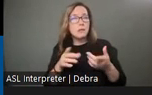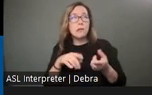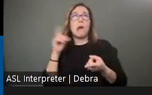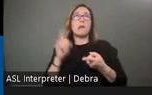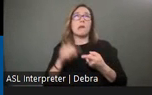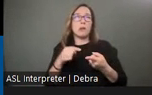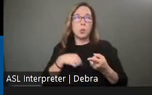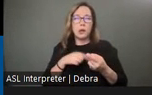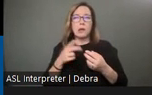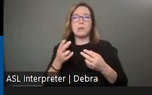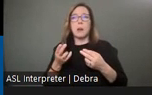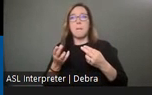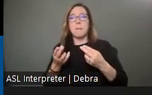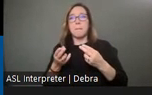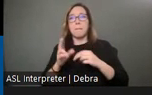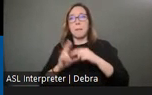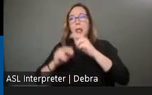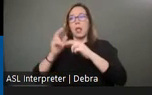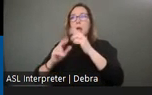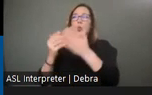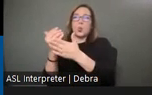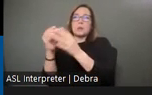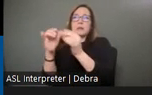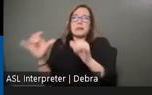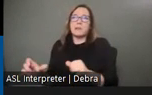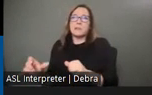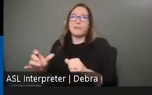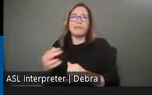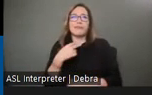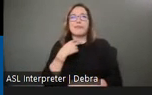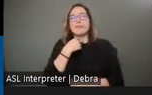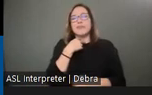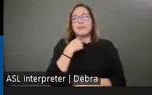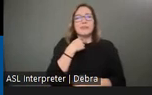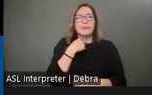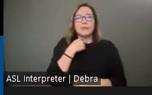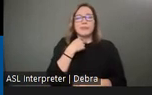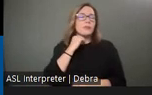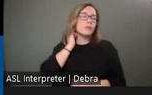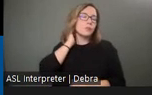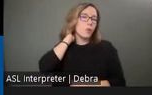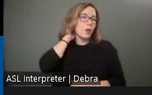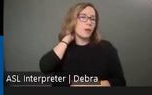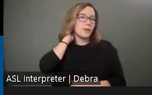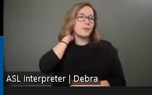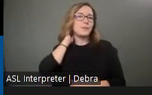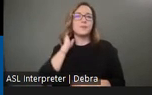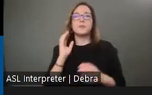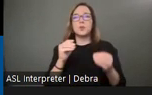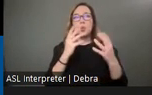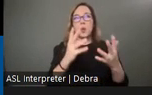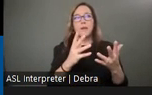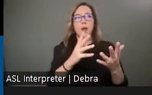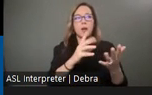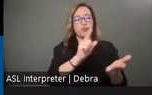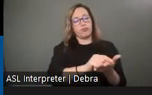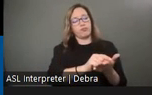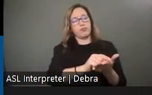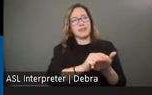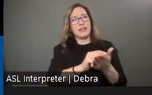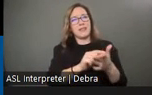new system, we really do not have a means right now to provide in writing in